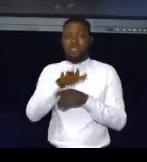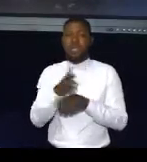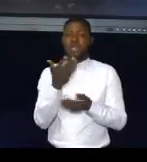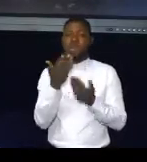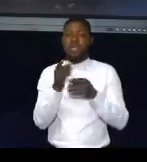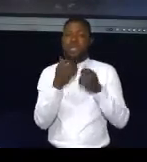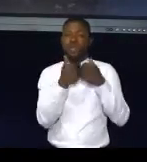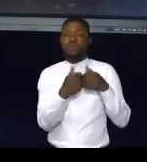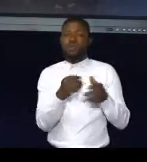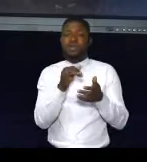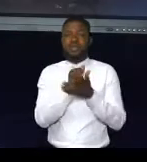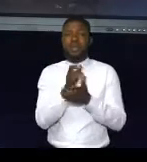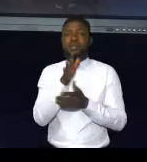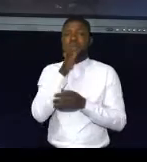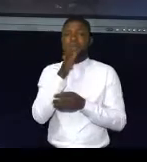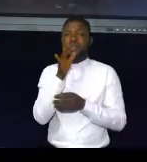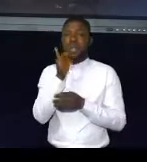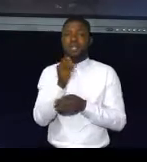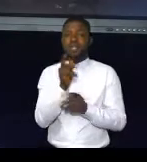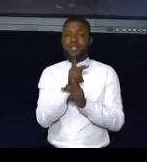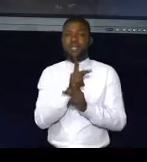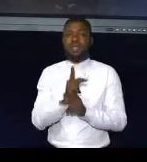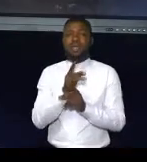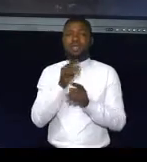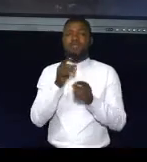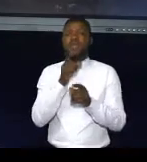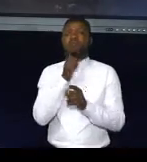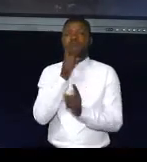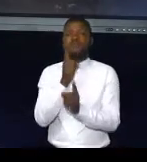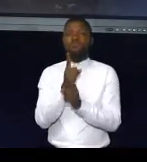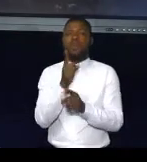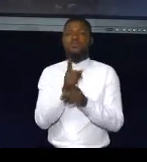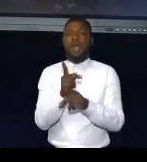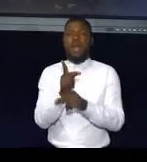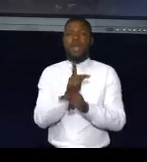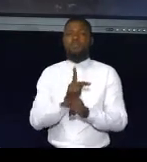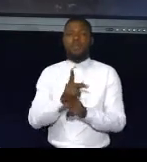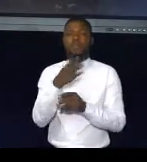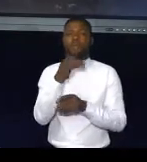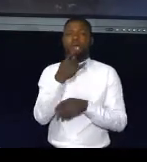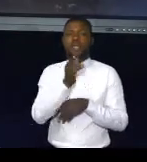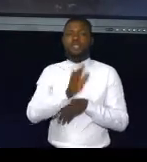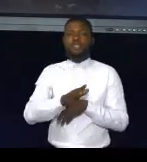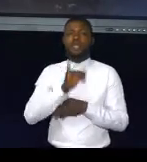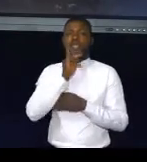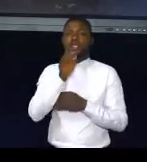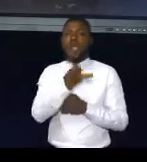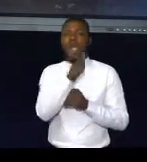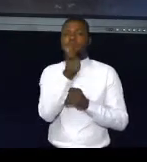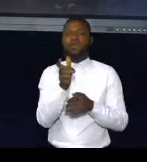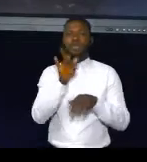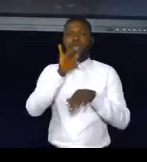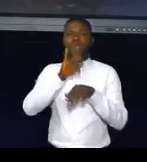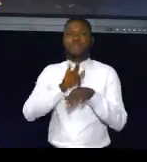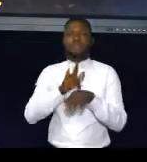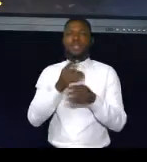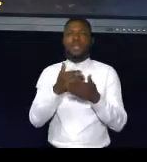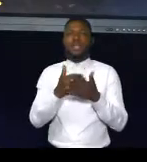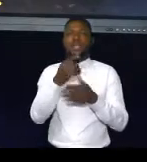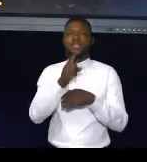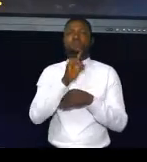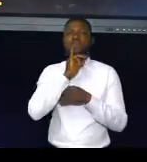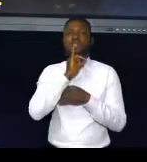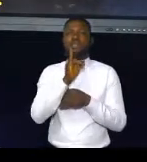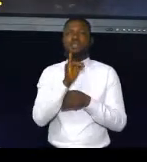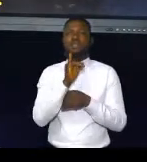child may lose that motherly care. So improper bringing of the children is another effect.